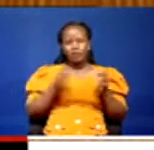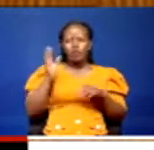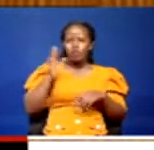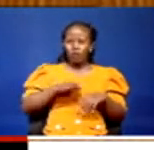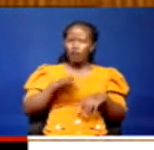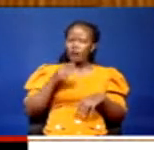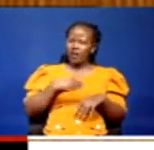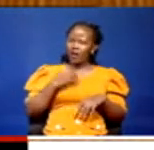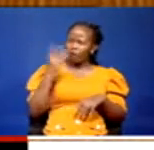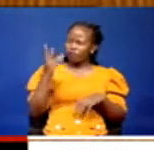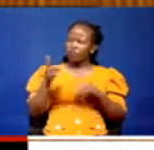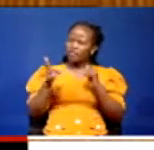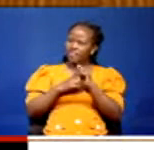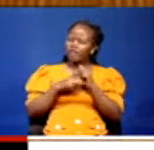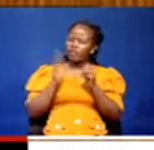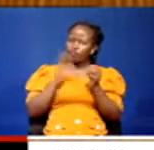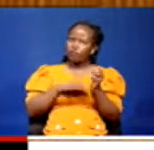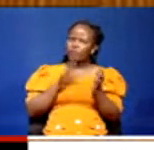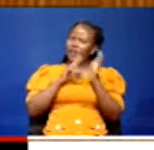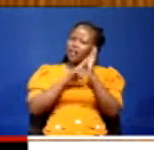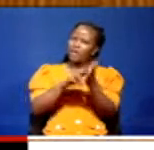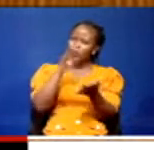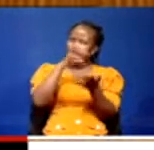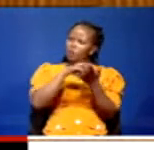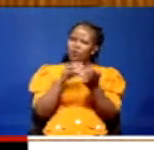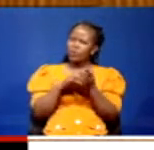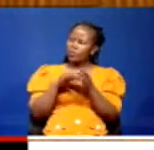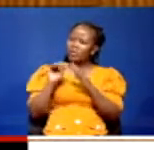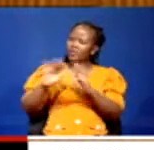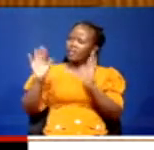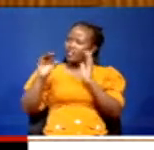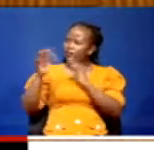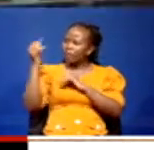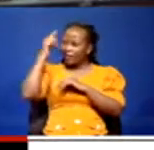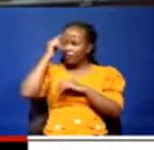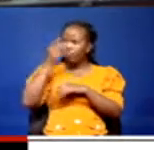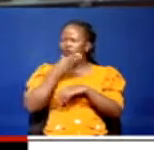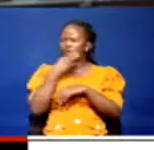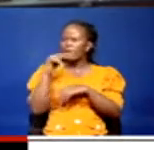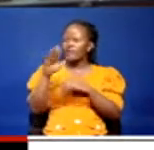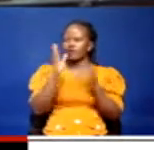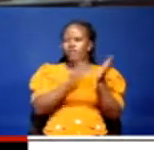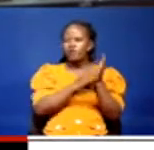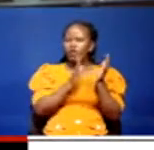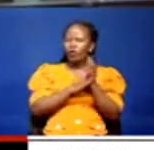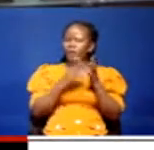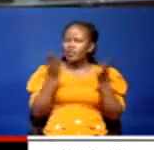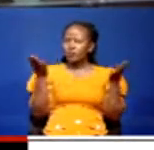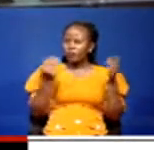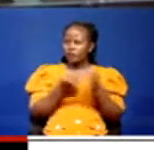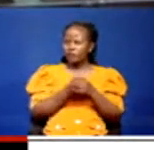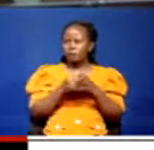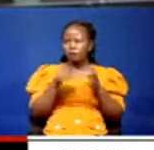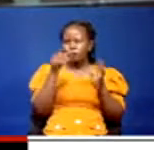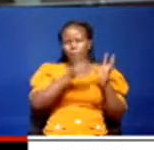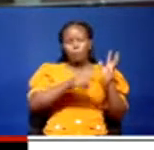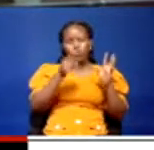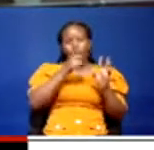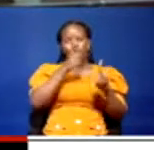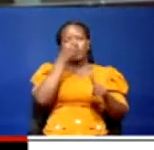representative reserved for them, so leave these other ones for the men. What is your comment on that? We fought for 47